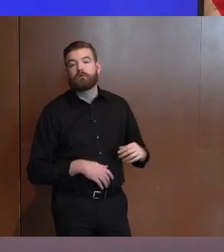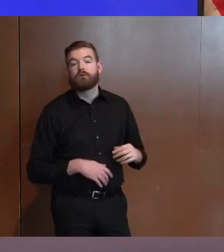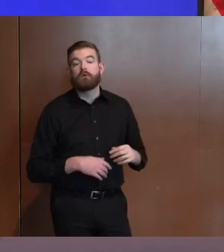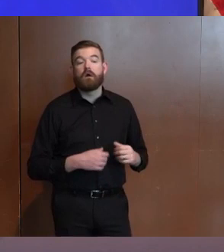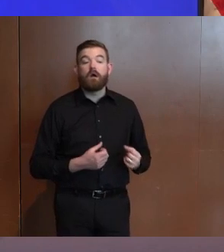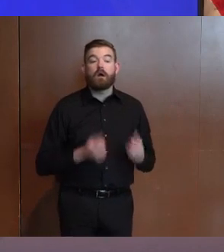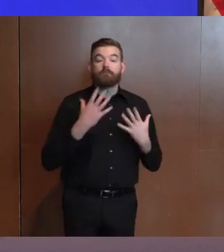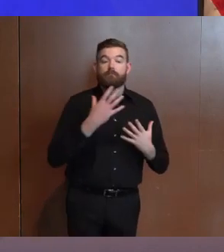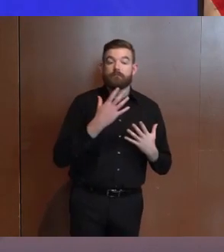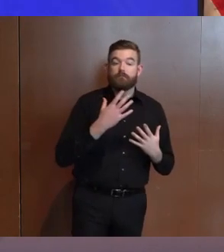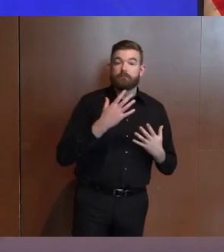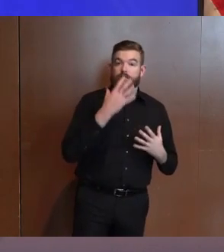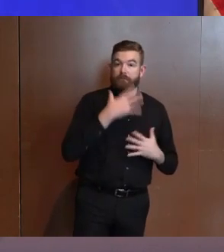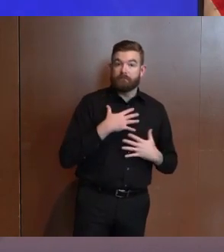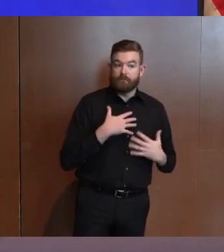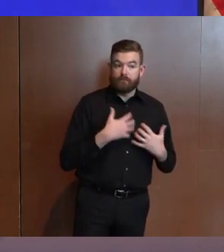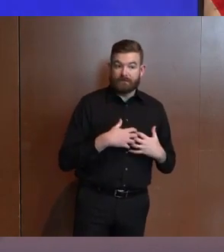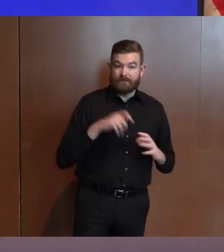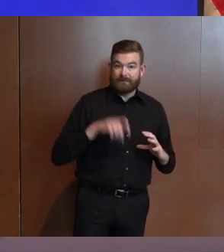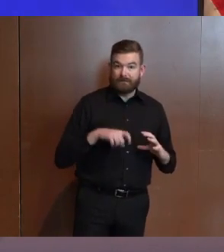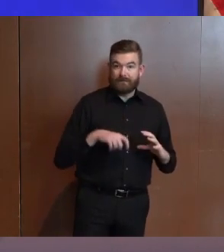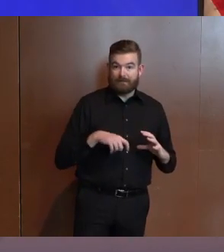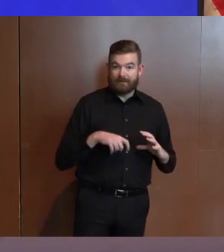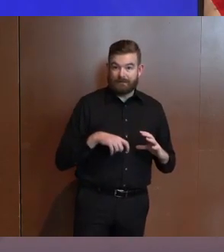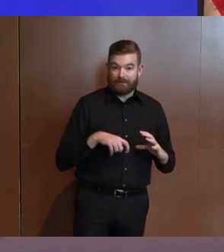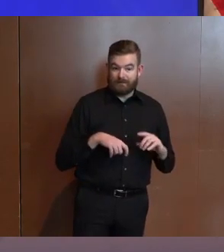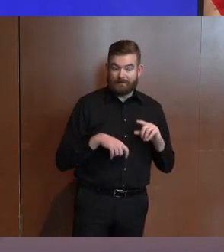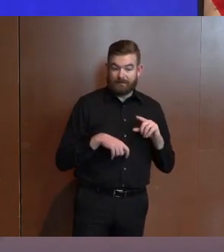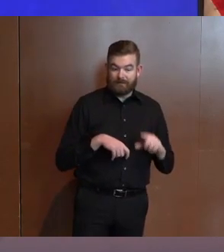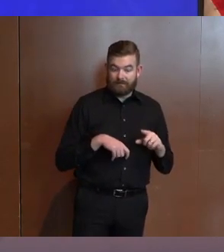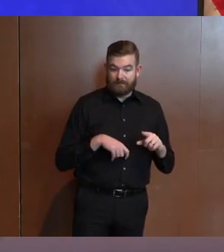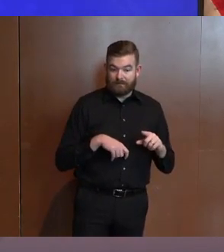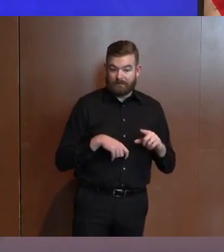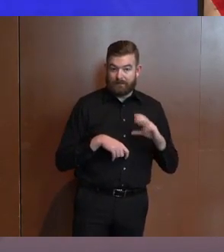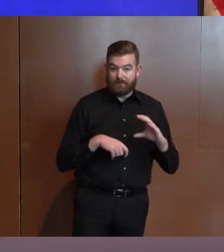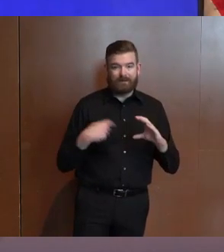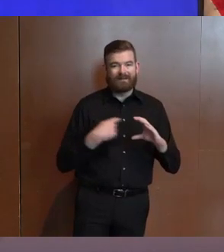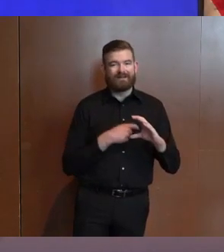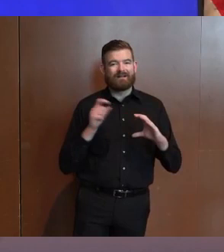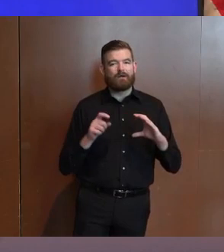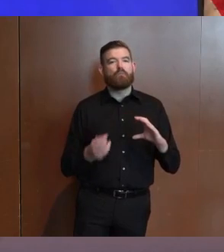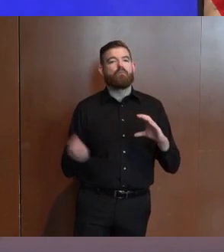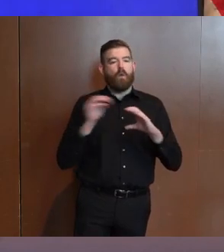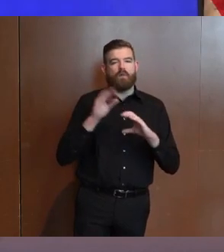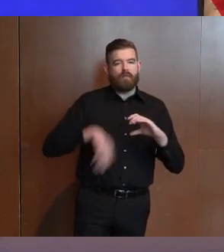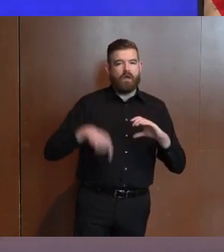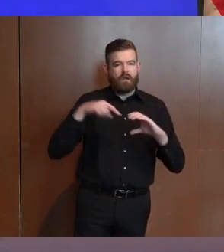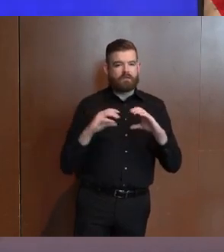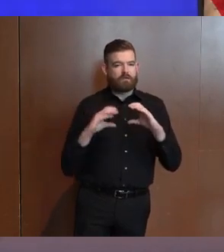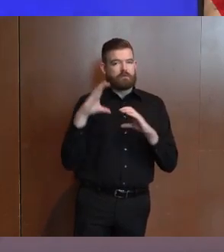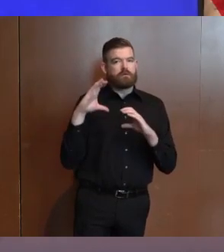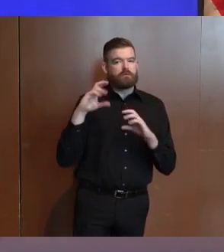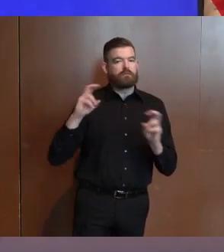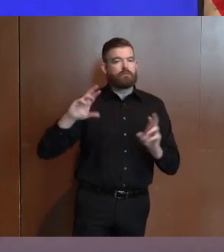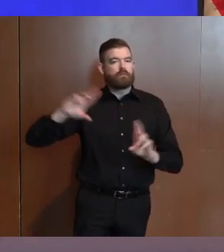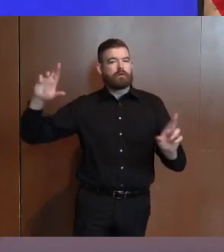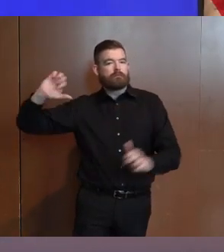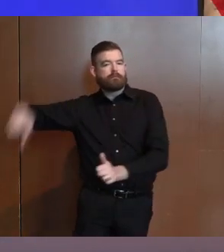make sure that folks get that number as well. 1,650 ventilators is still the balance of the ask.